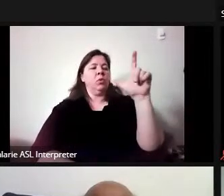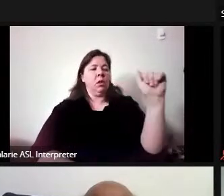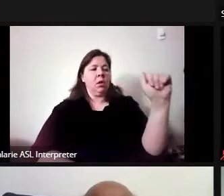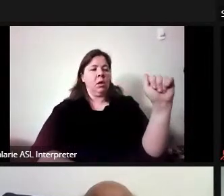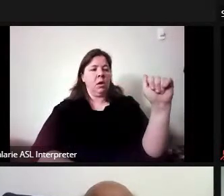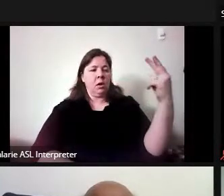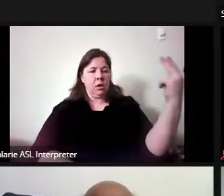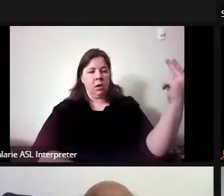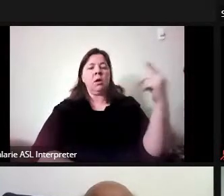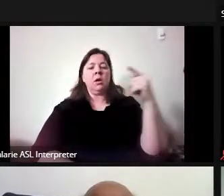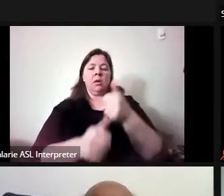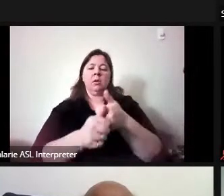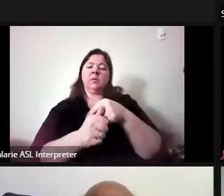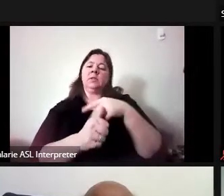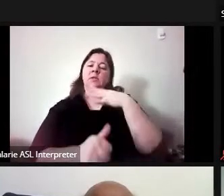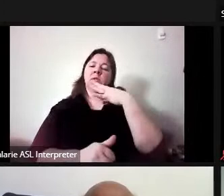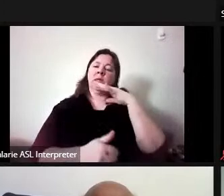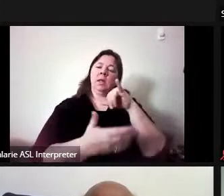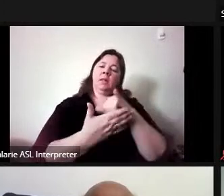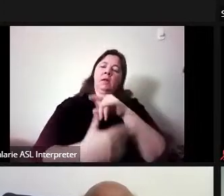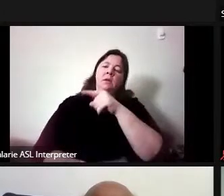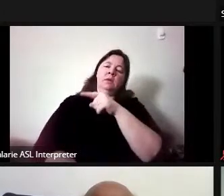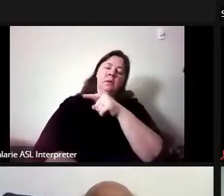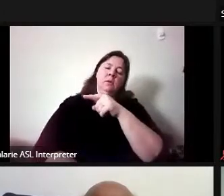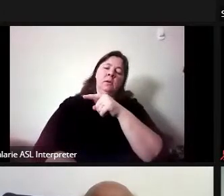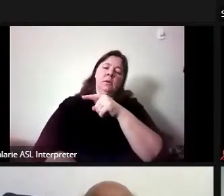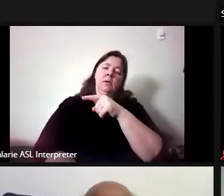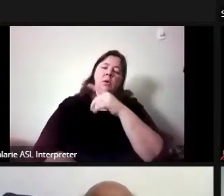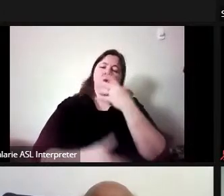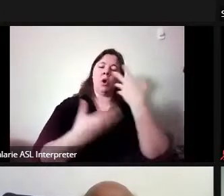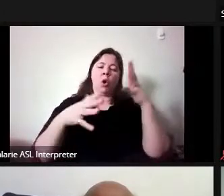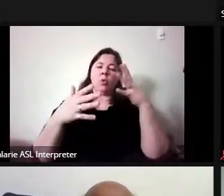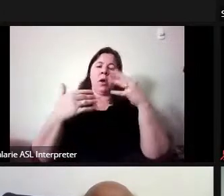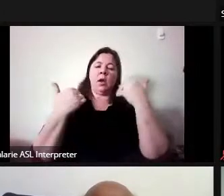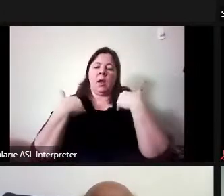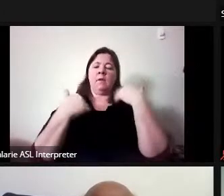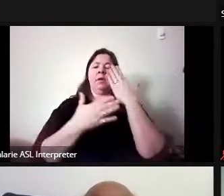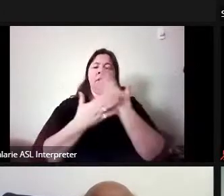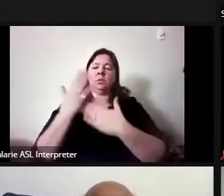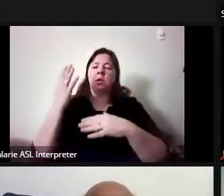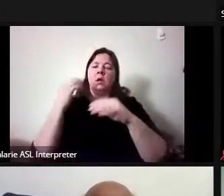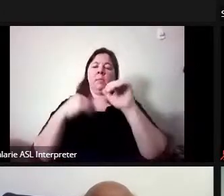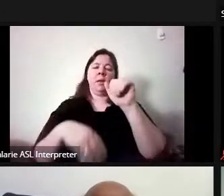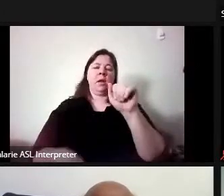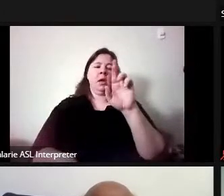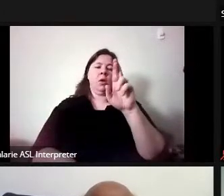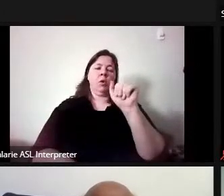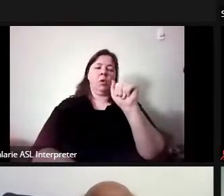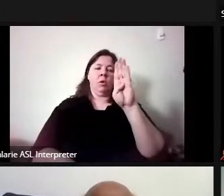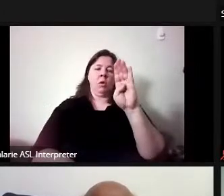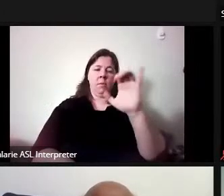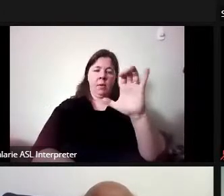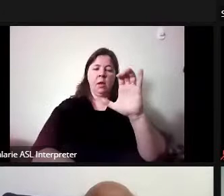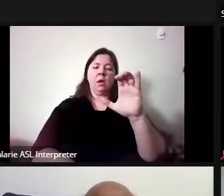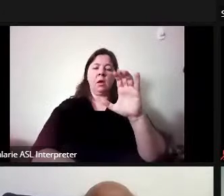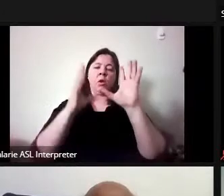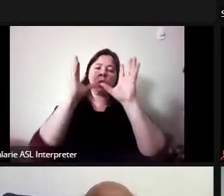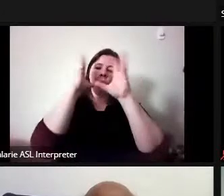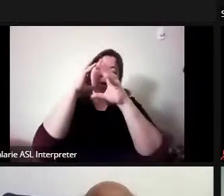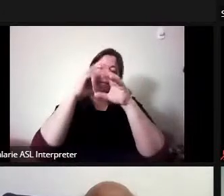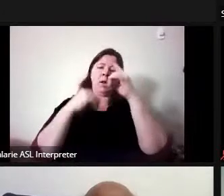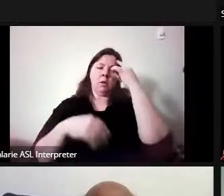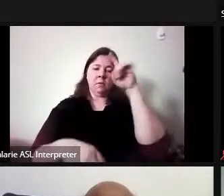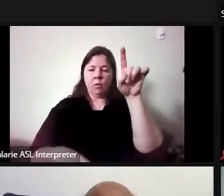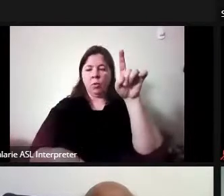Abdullah, was speaking that there are already some Arabic webinars for the